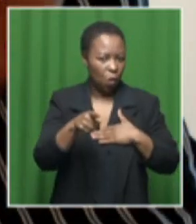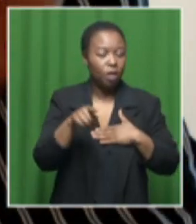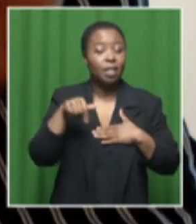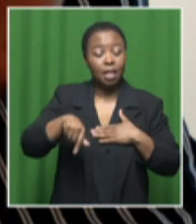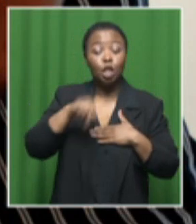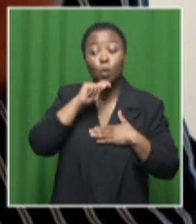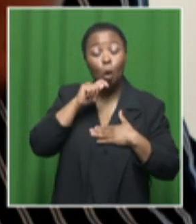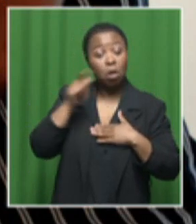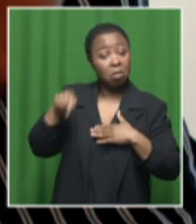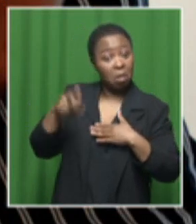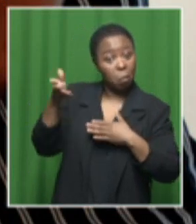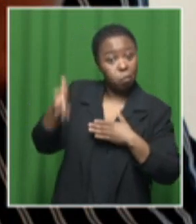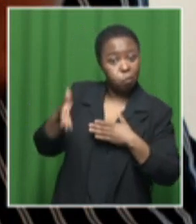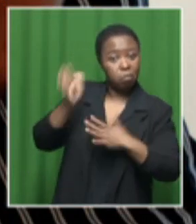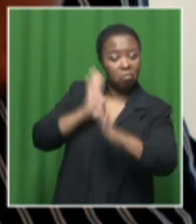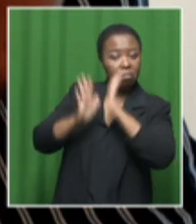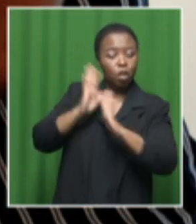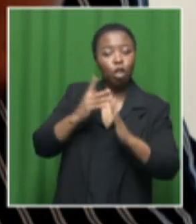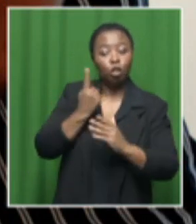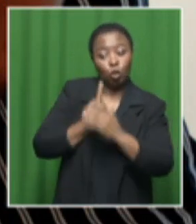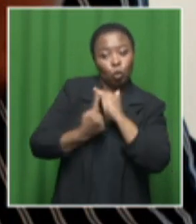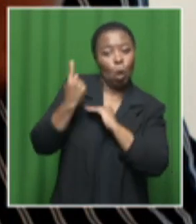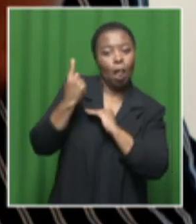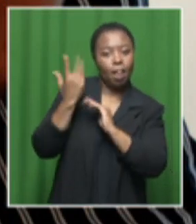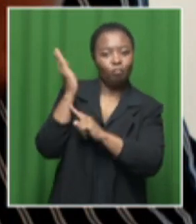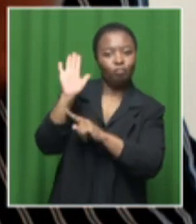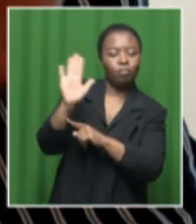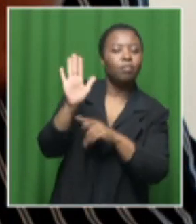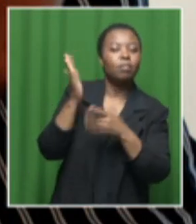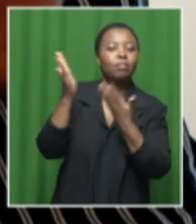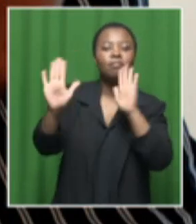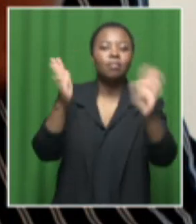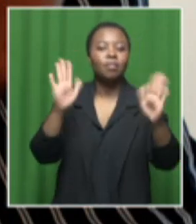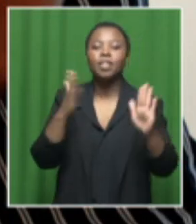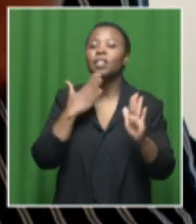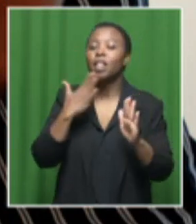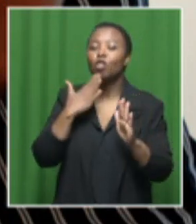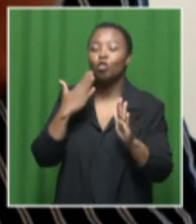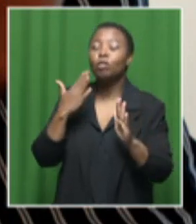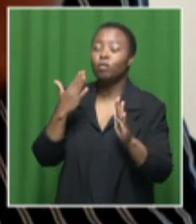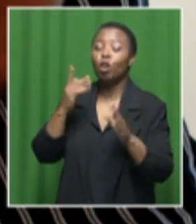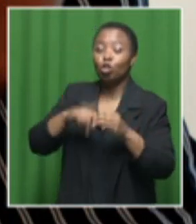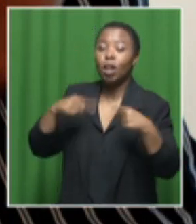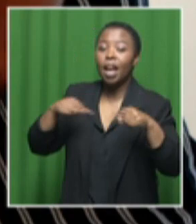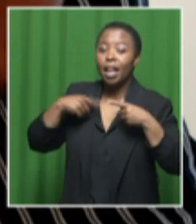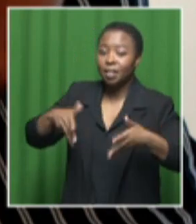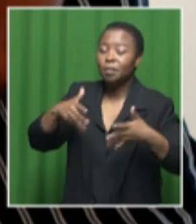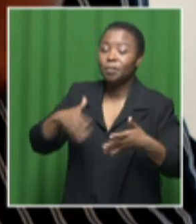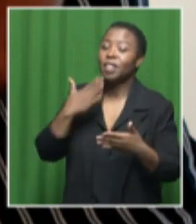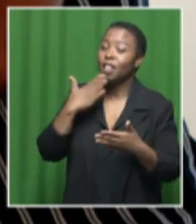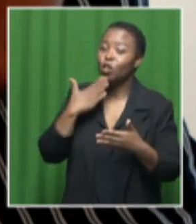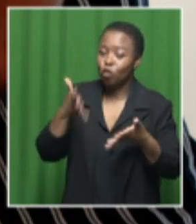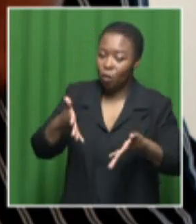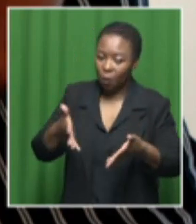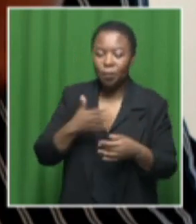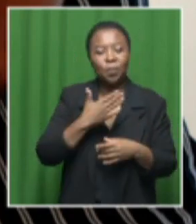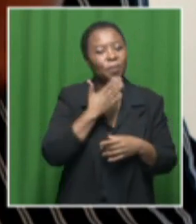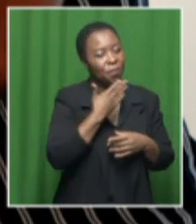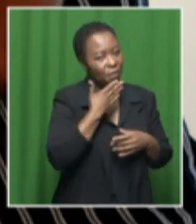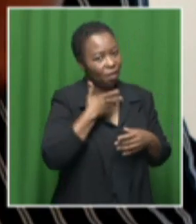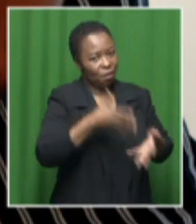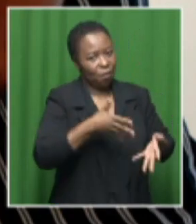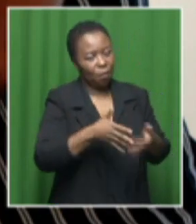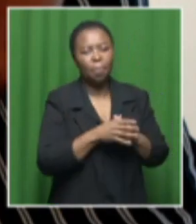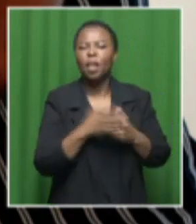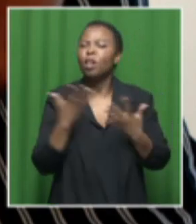morning to talk more about his first solo exhibition. Tshepo, a very good morning. Thank you so much for joining us. Welcome. Thank you. Good stuff, man. Good to have you. What